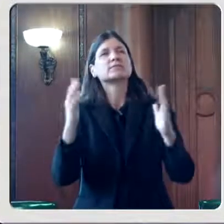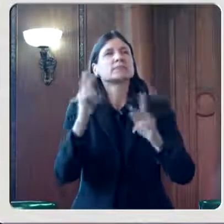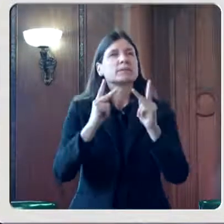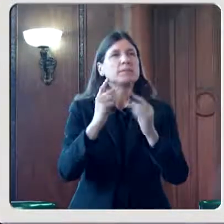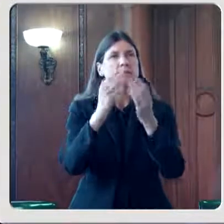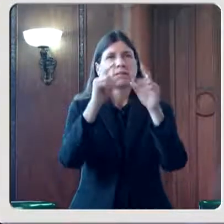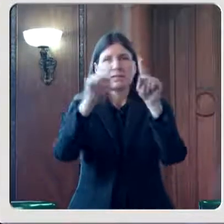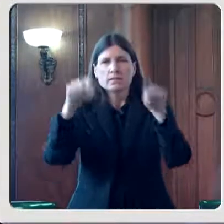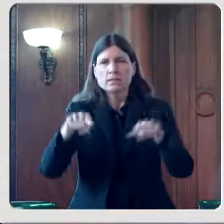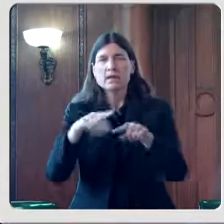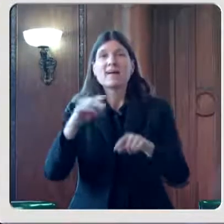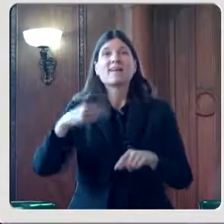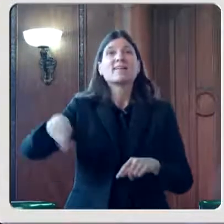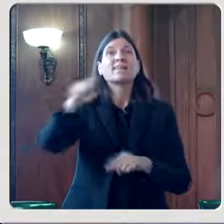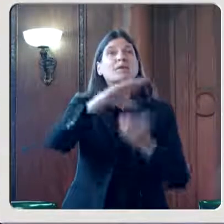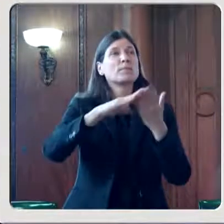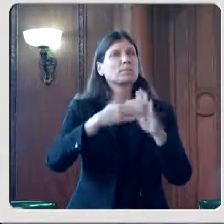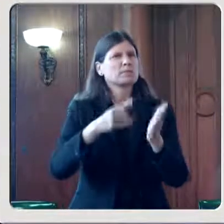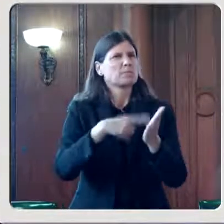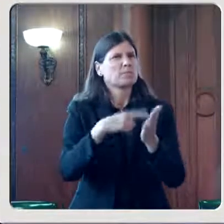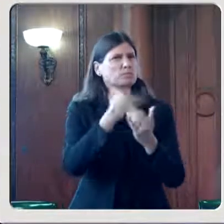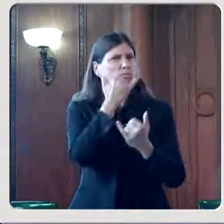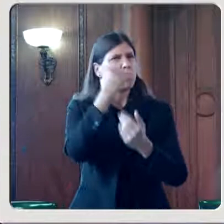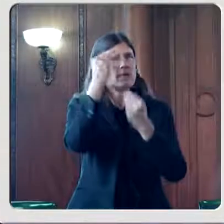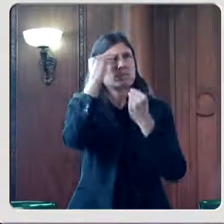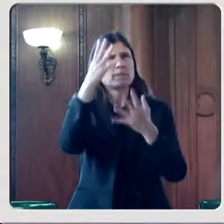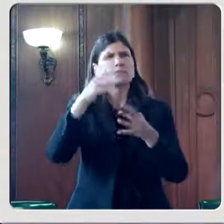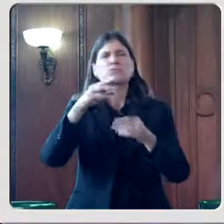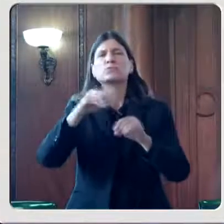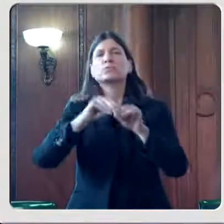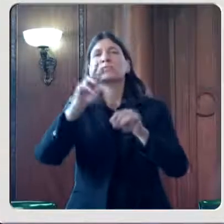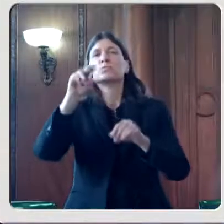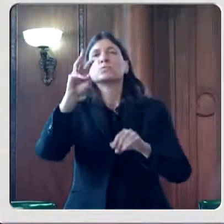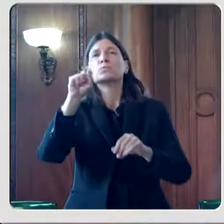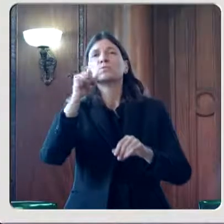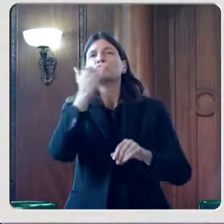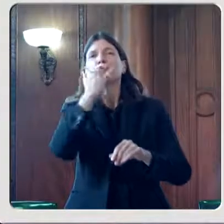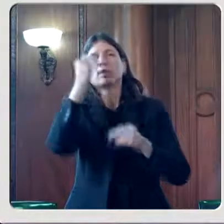out correct information on the importance of getting this vaccination.